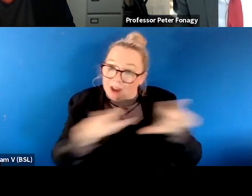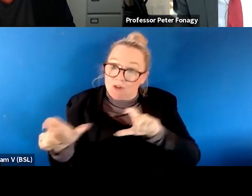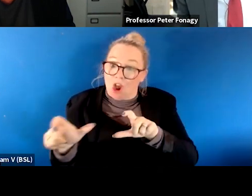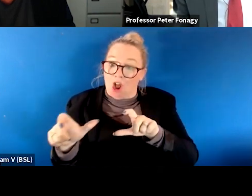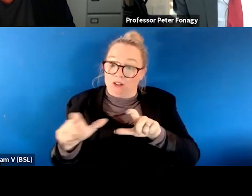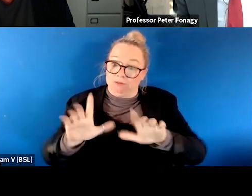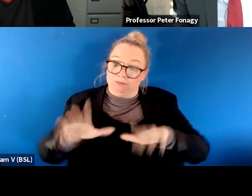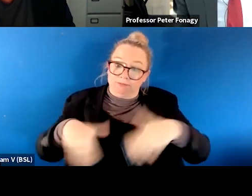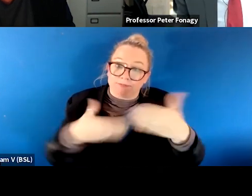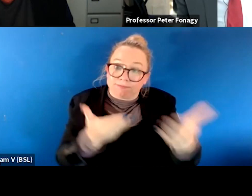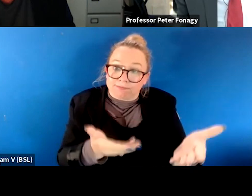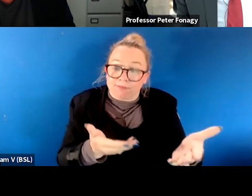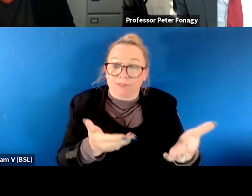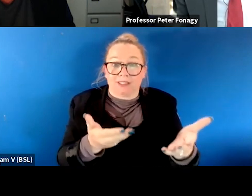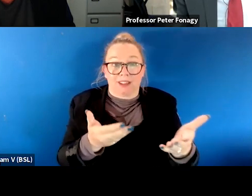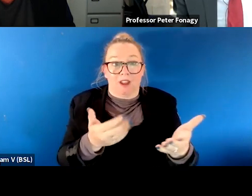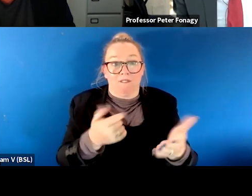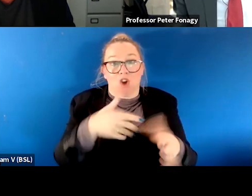families.